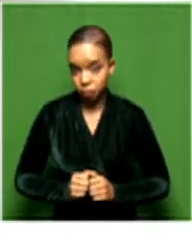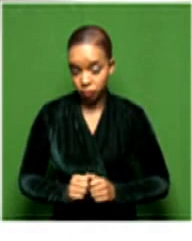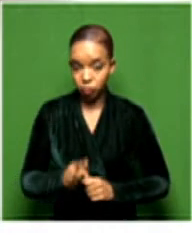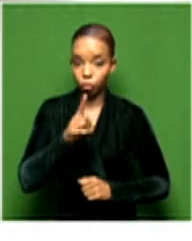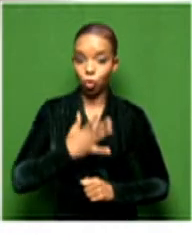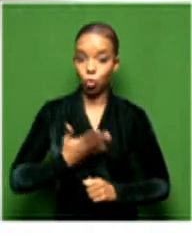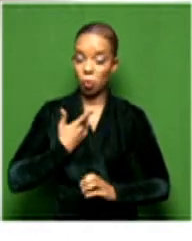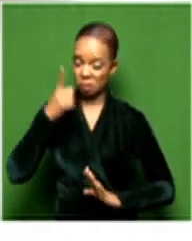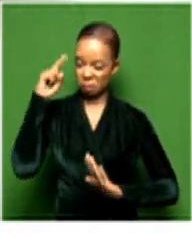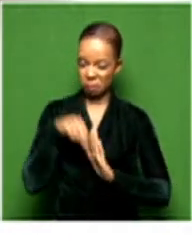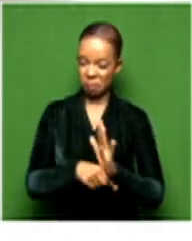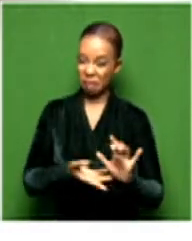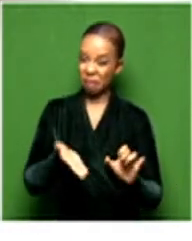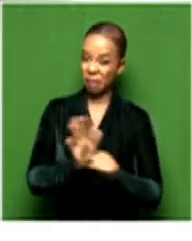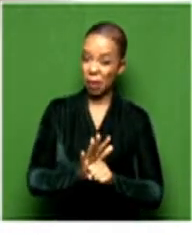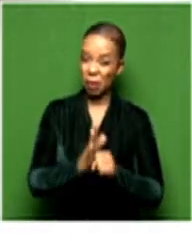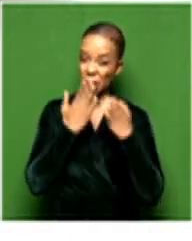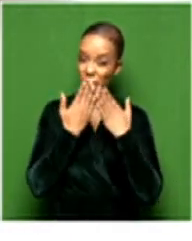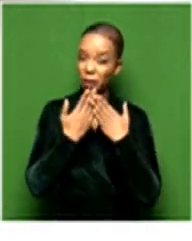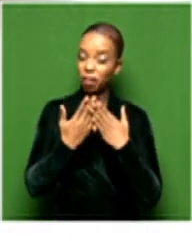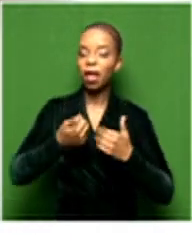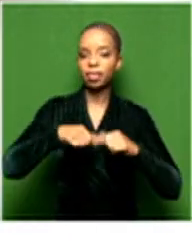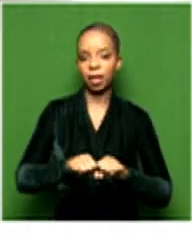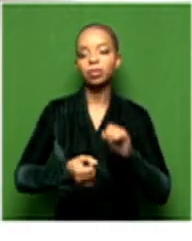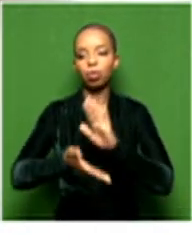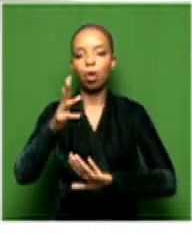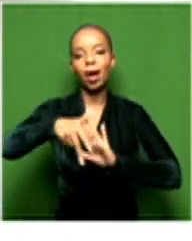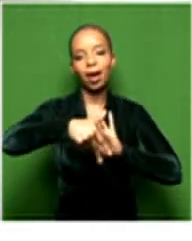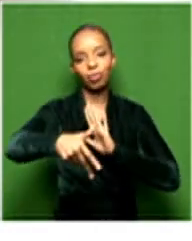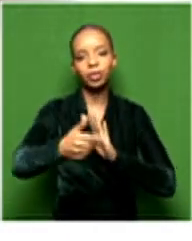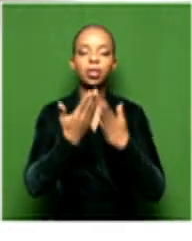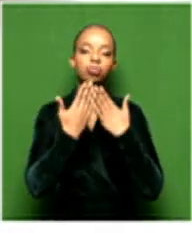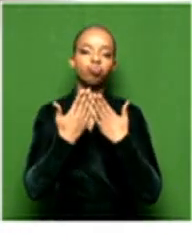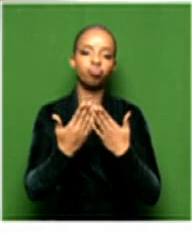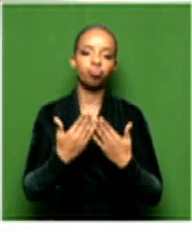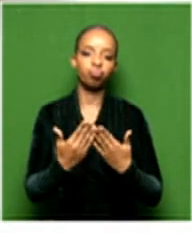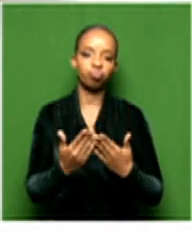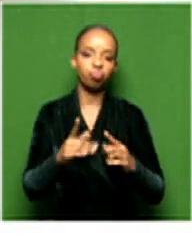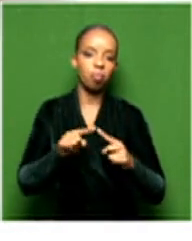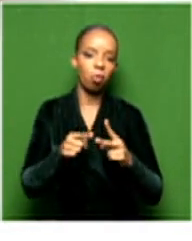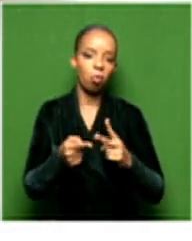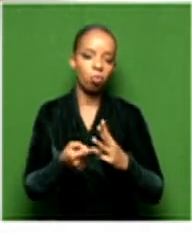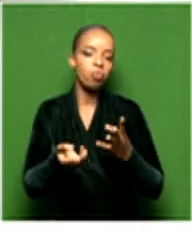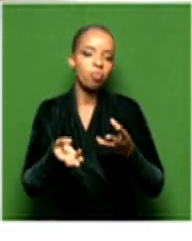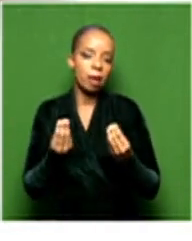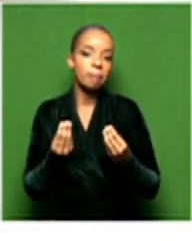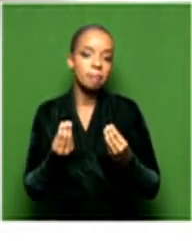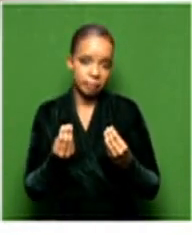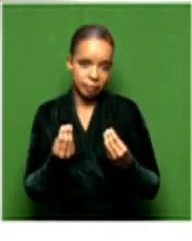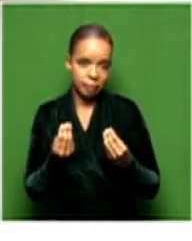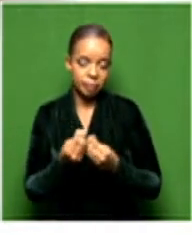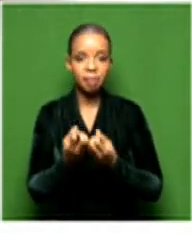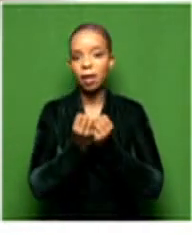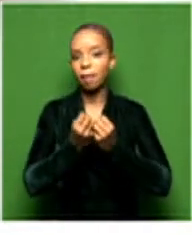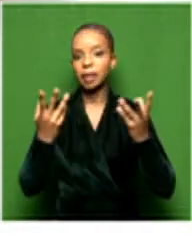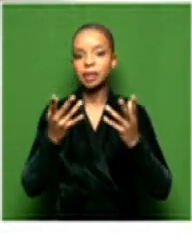do a full career in this, we would recommend doing an accredited course. There are options through a number of institutions. At